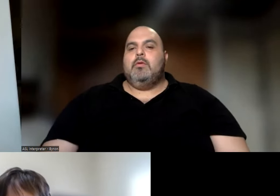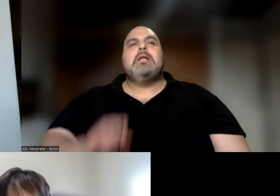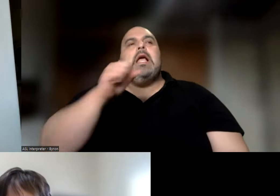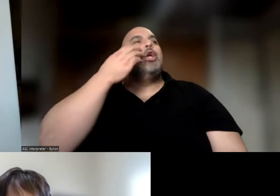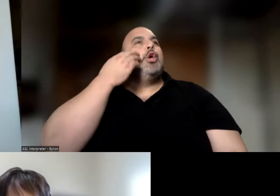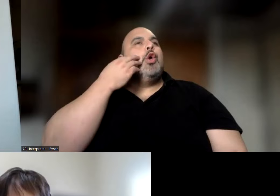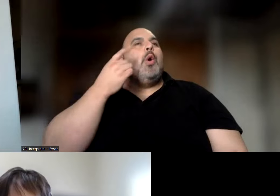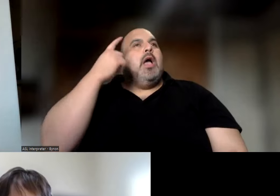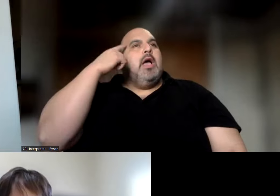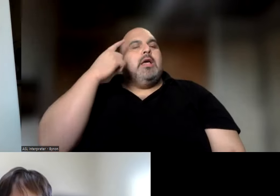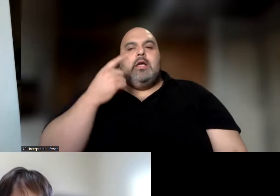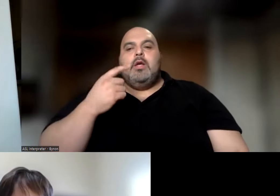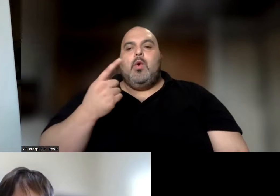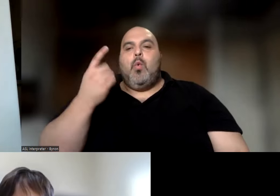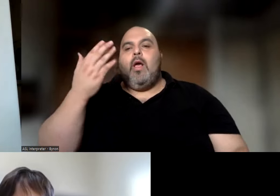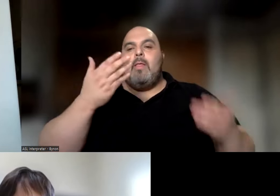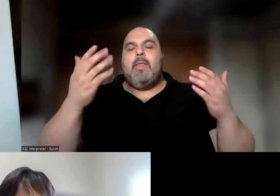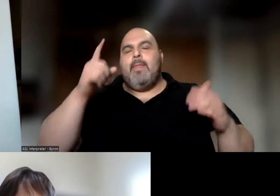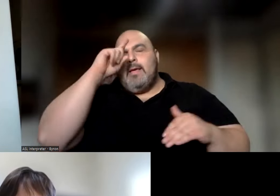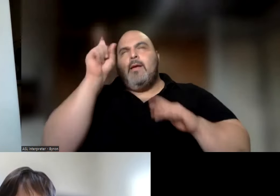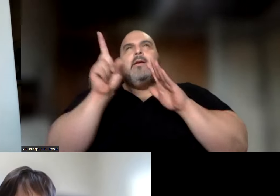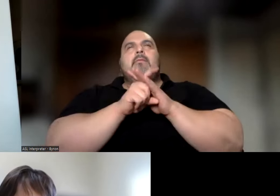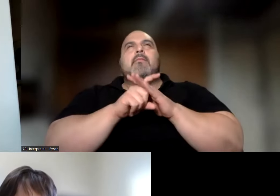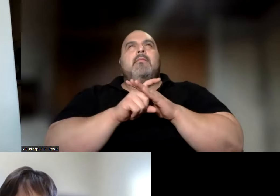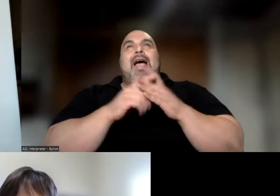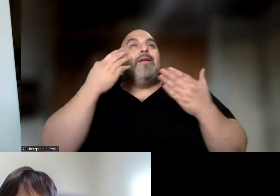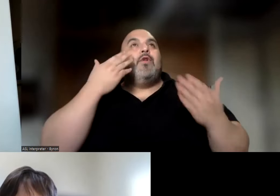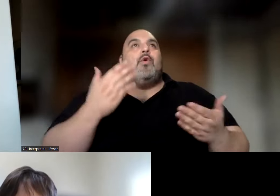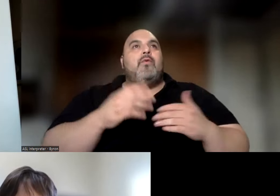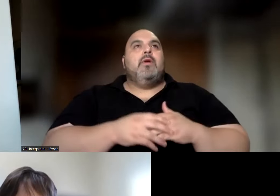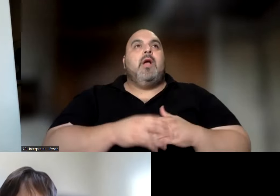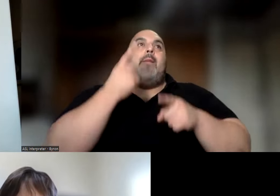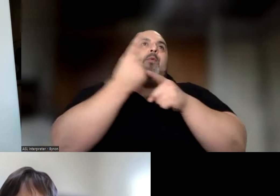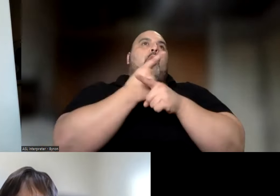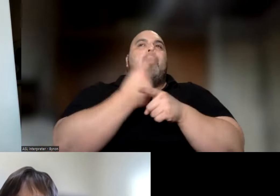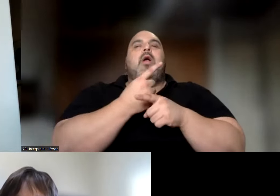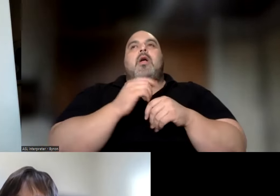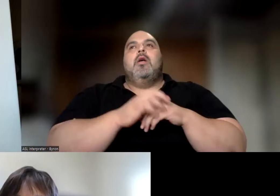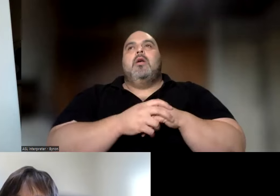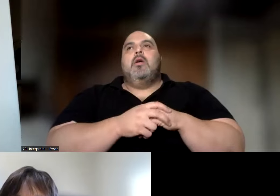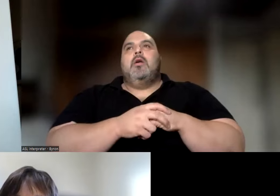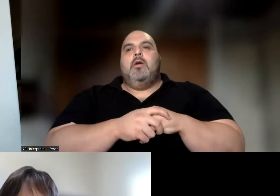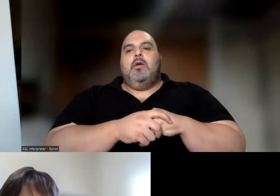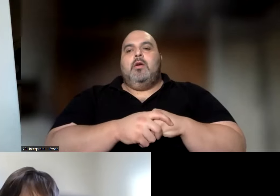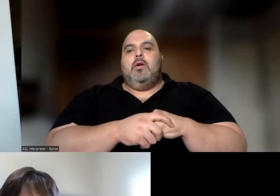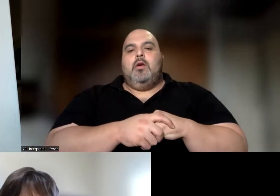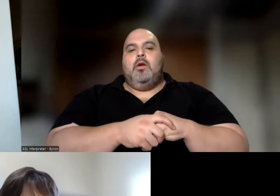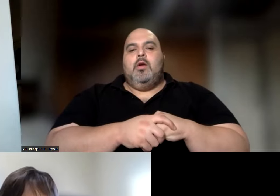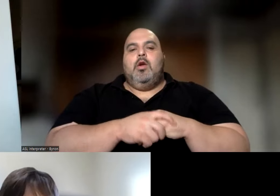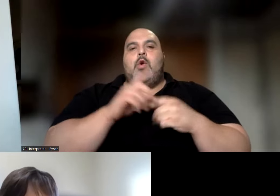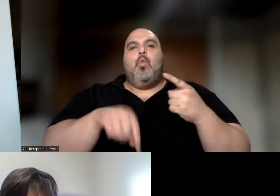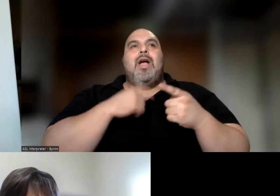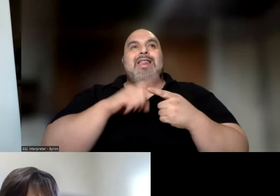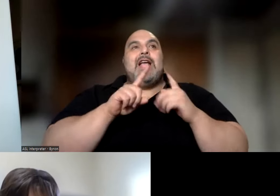I think that one thing that came to mind, and I don't even know if it's appropriate, is when I started